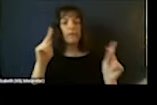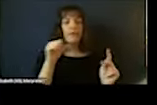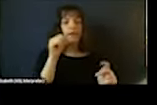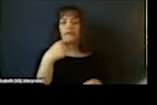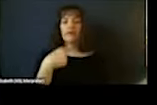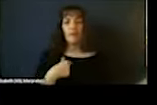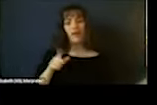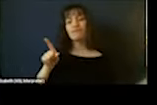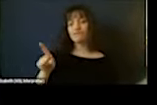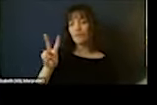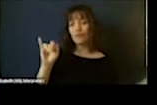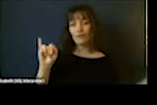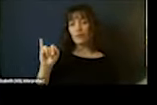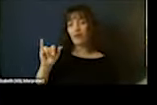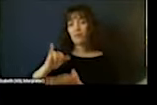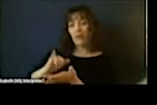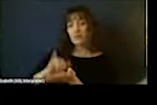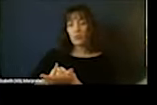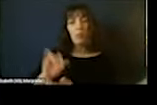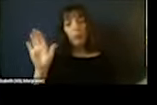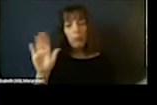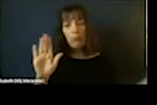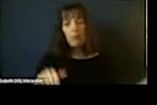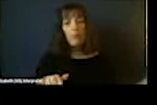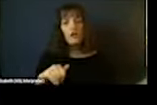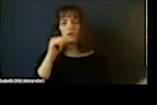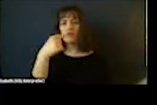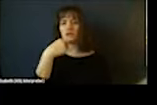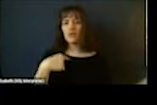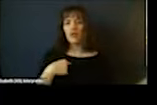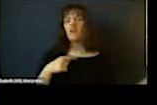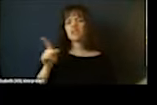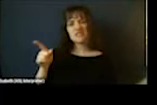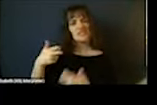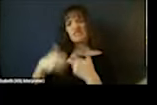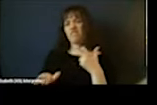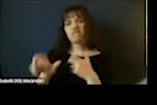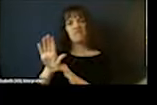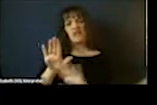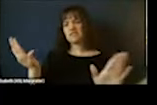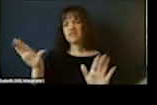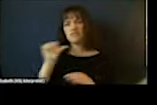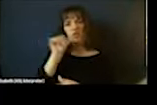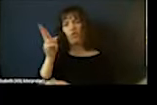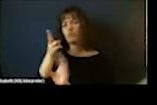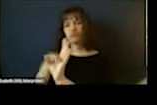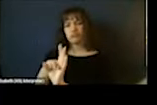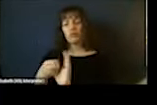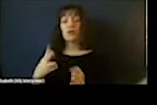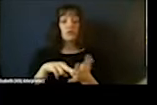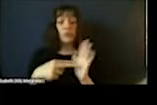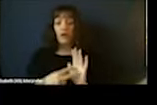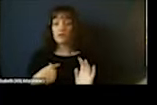visual problems, and that I shouldn't do it because it was going to be difficult. And so I never really questioned that ambition, that thing that